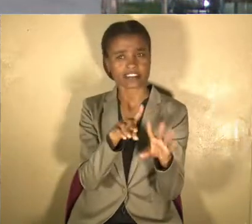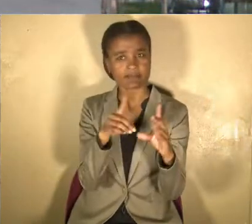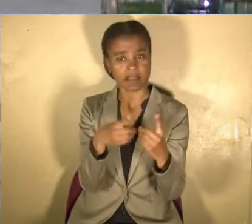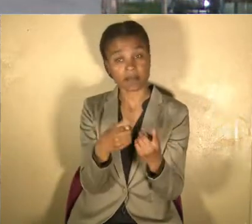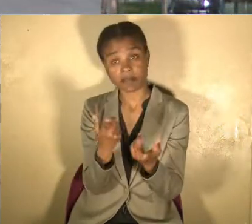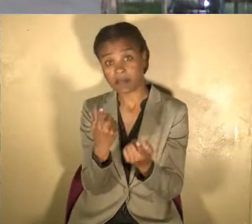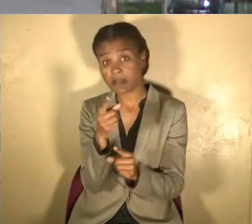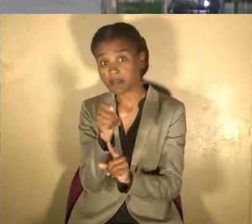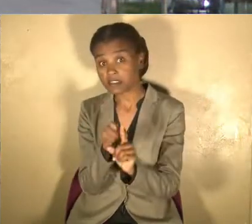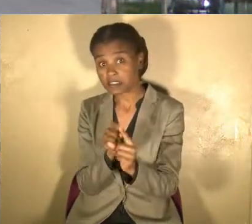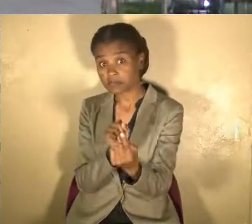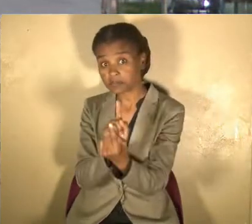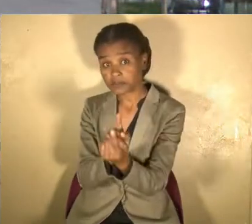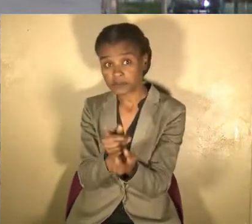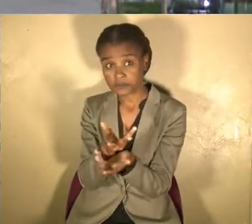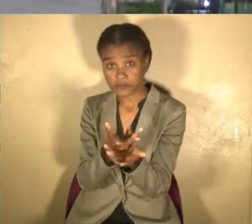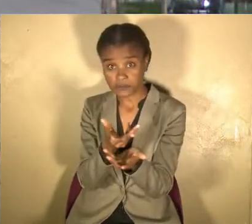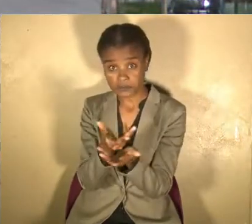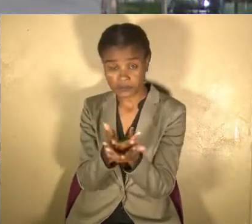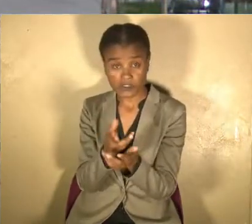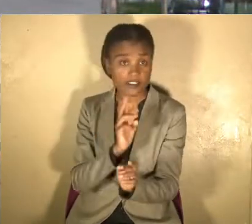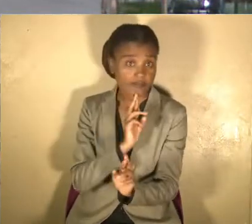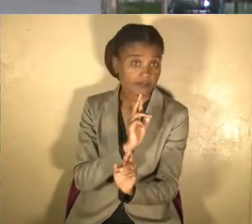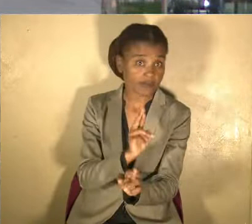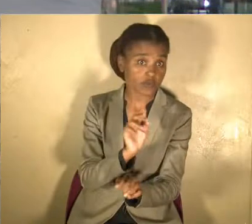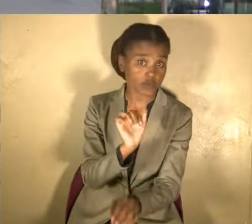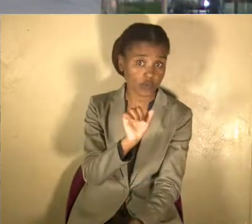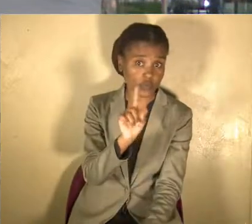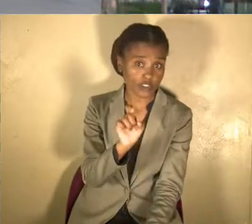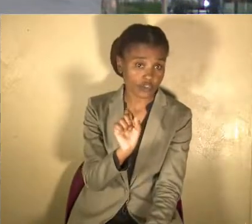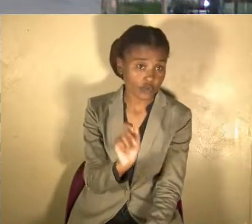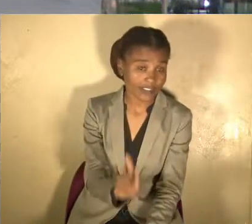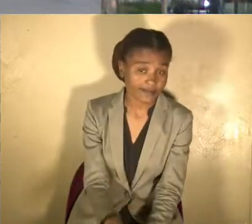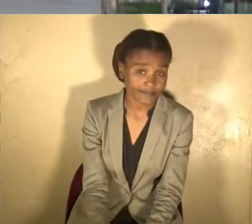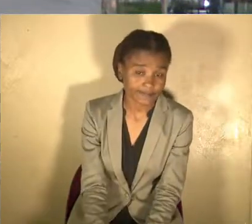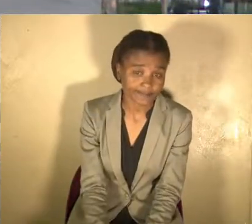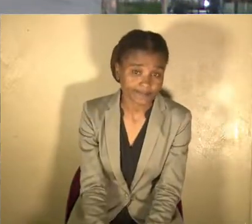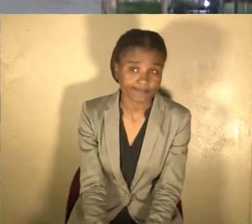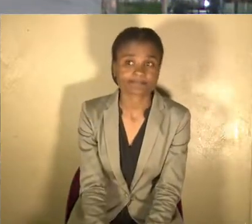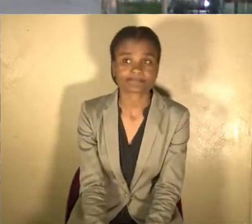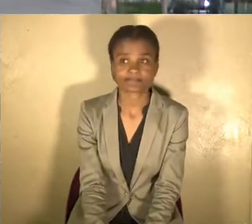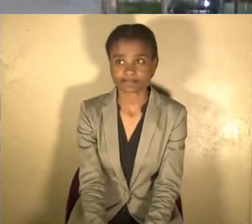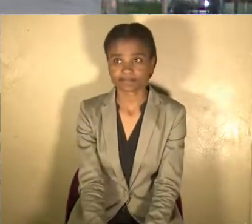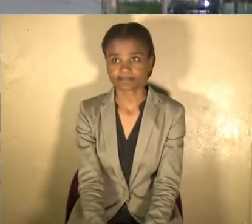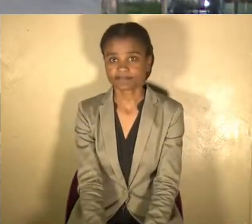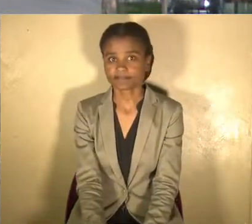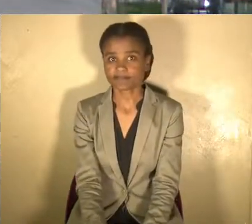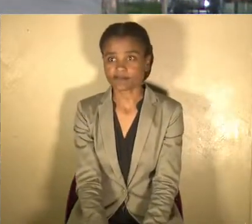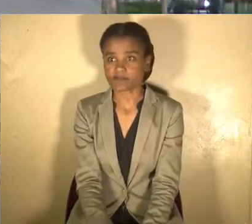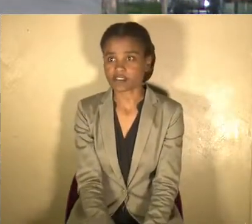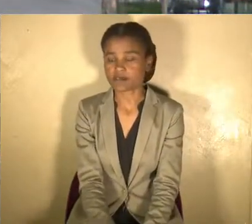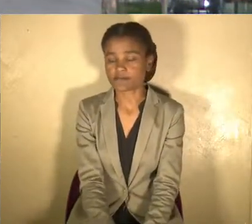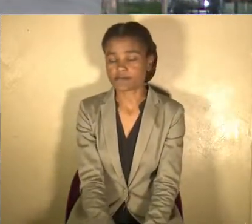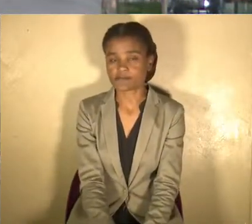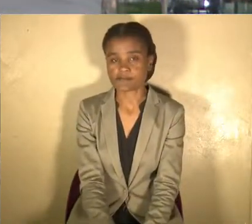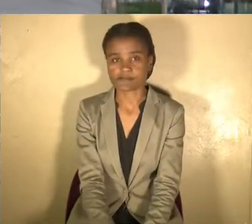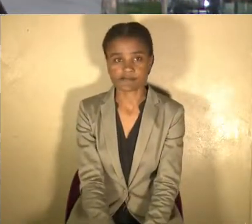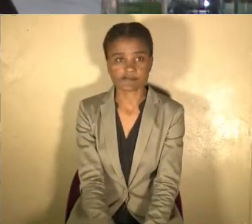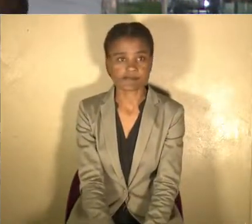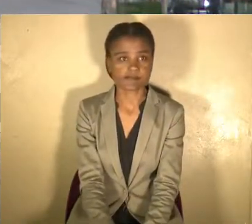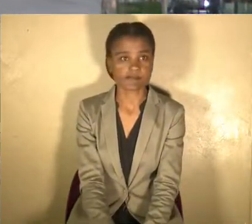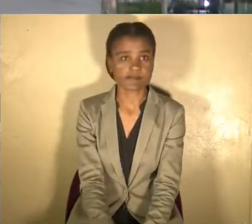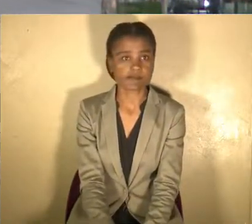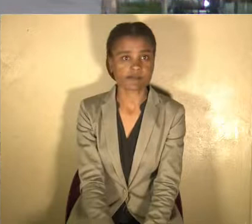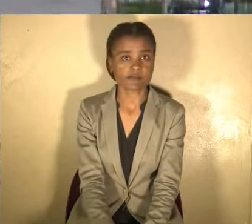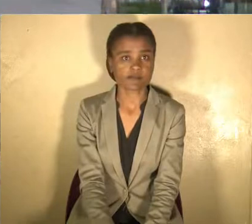will give you the response towards your question. Ne? Over to you, Osbongile.